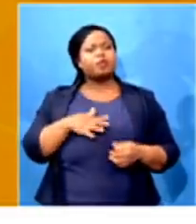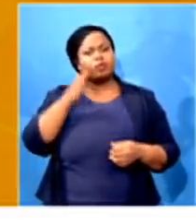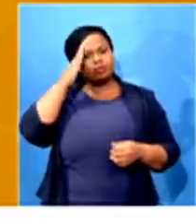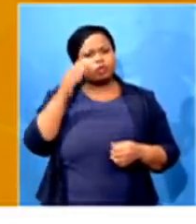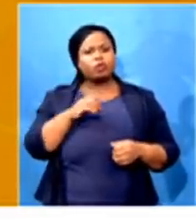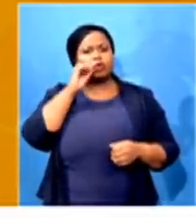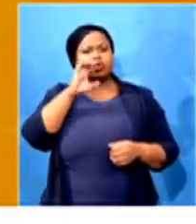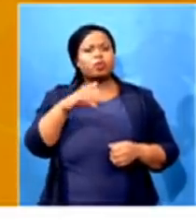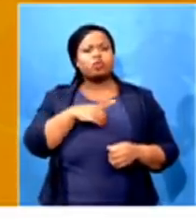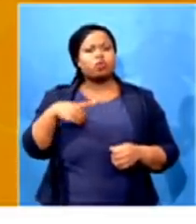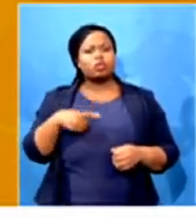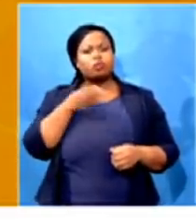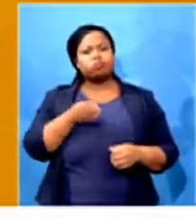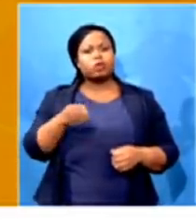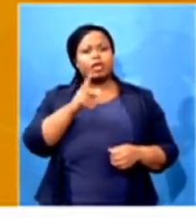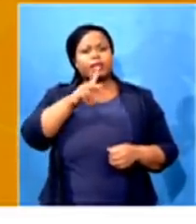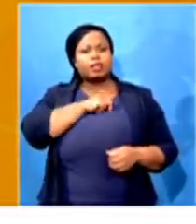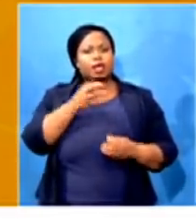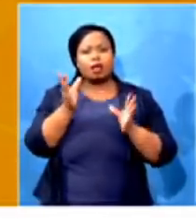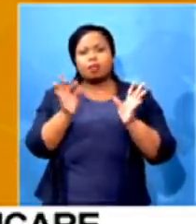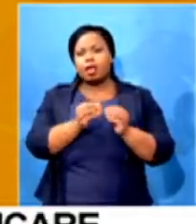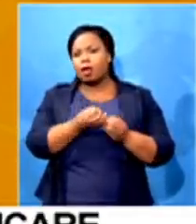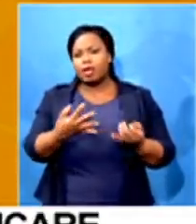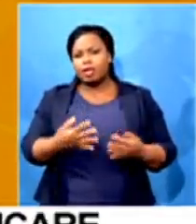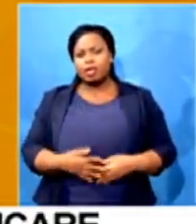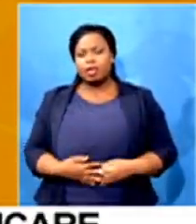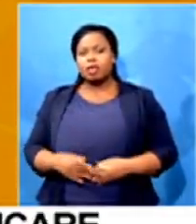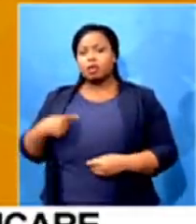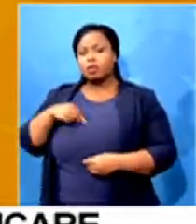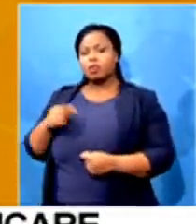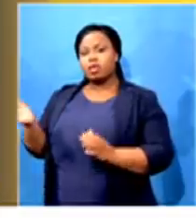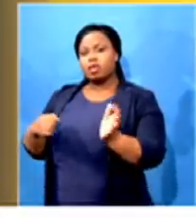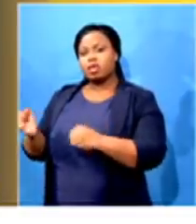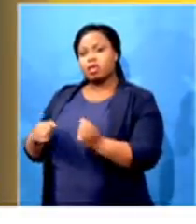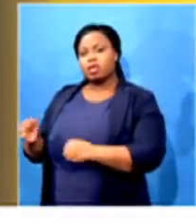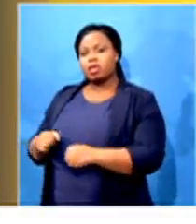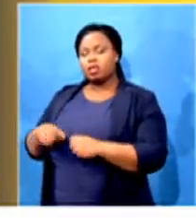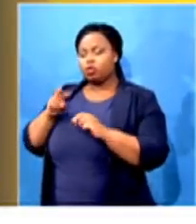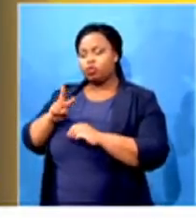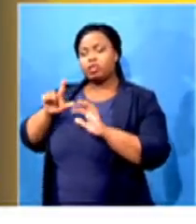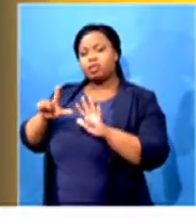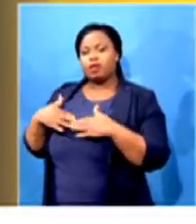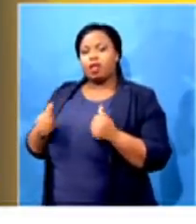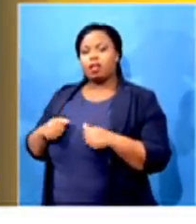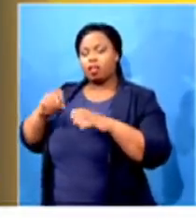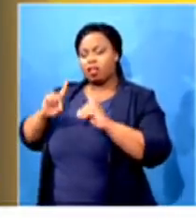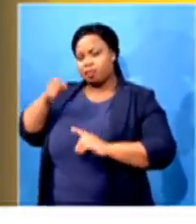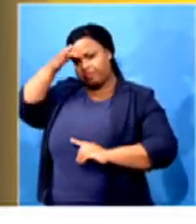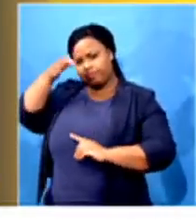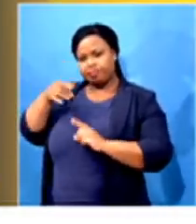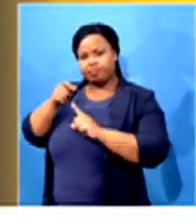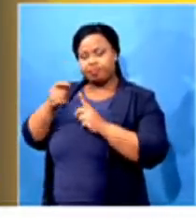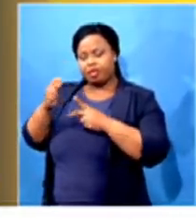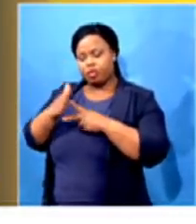have working in KZN? We received 27 health specialists, and of those, 3